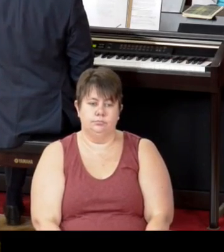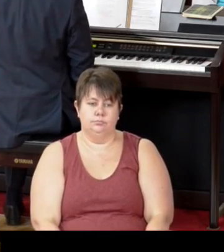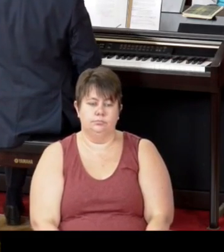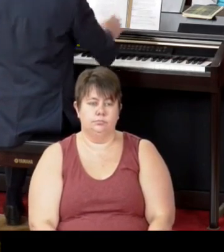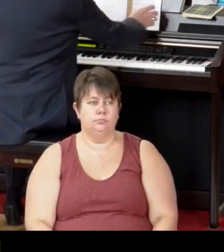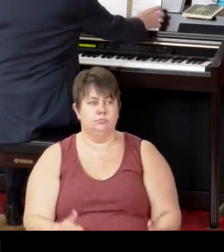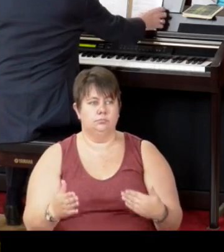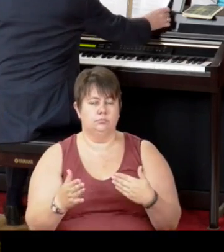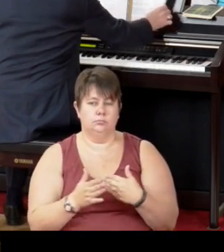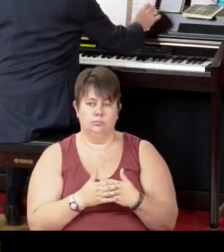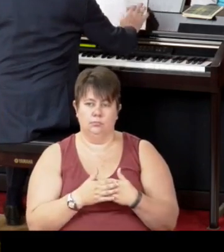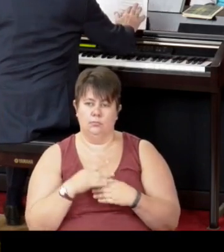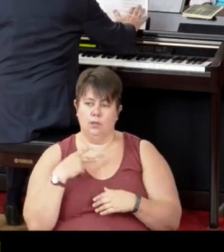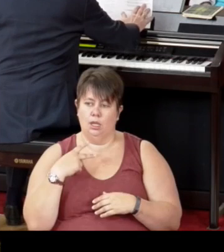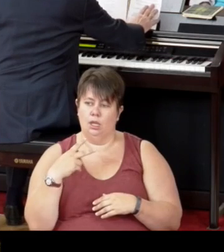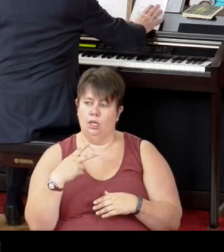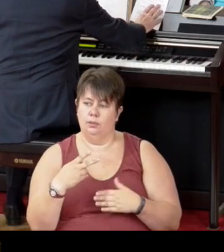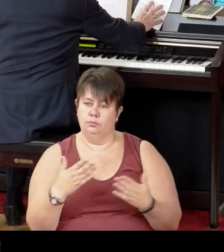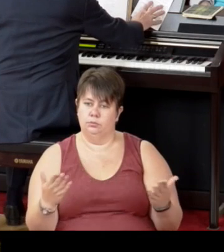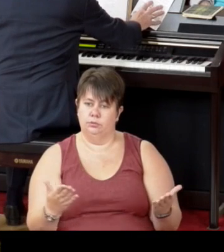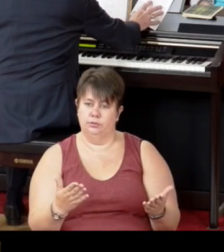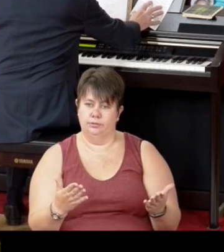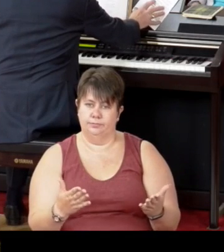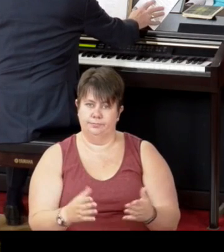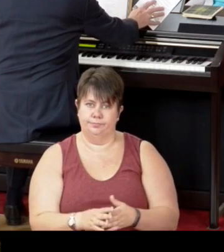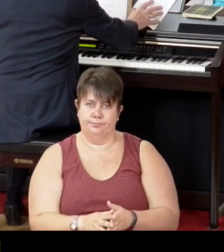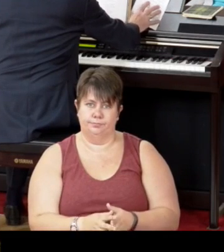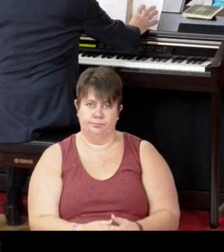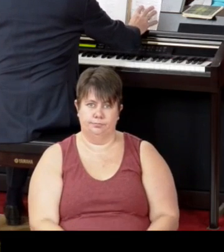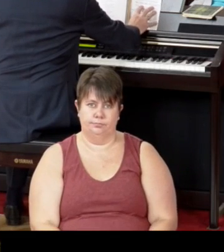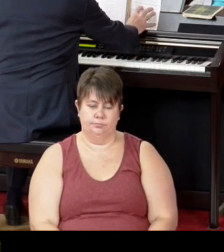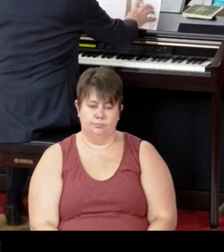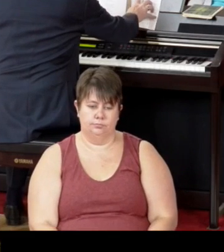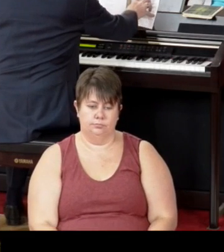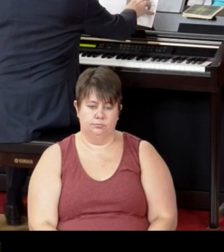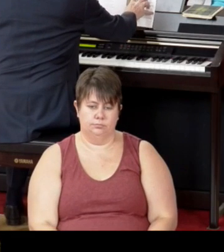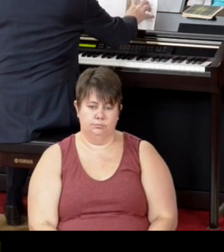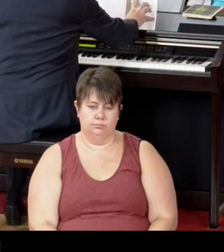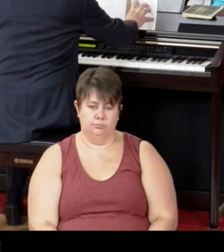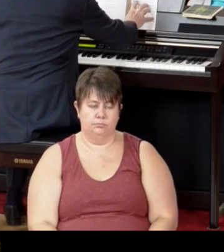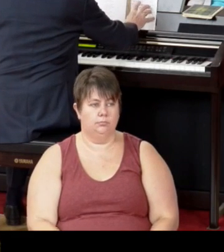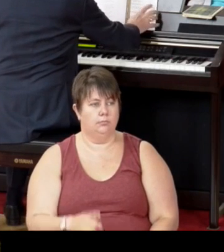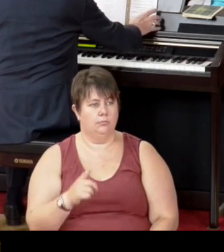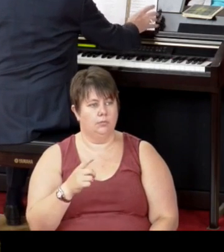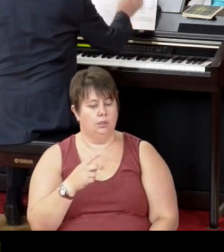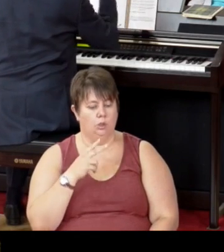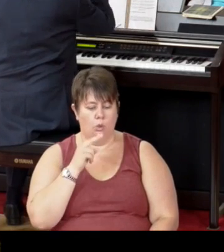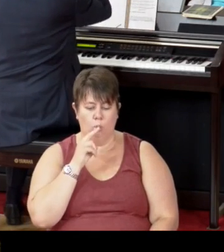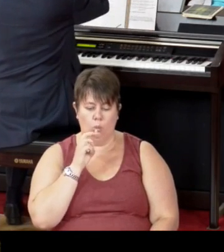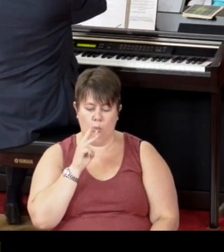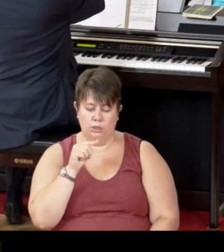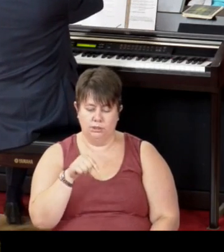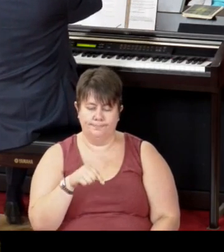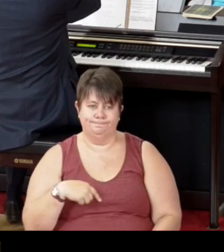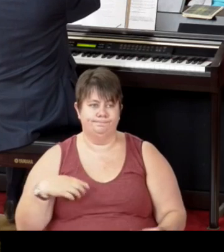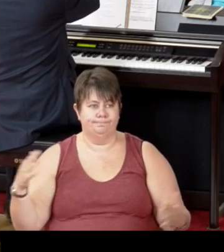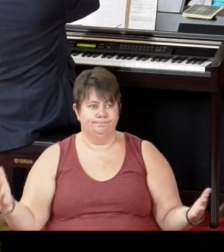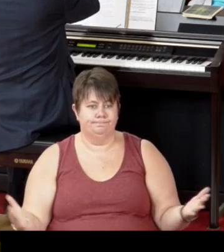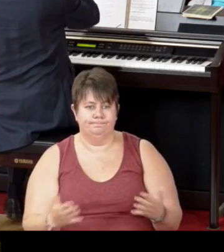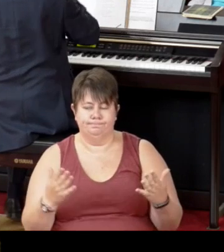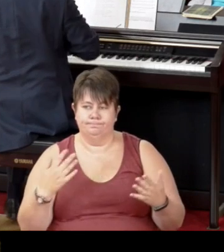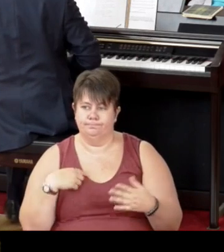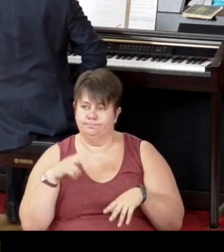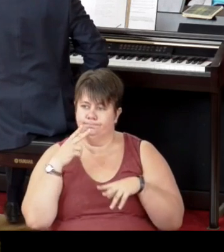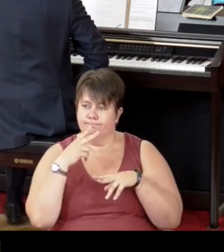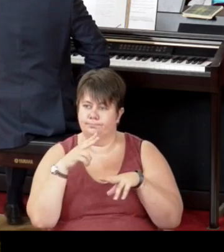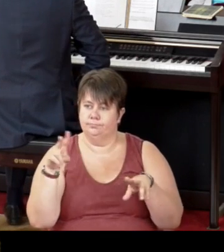Our closing hymn today, hymn number 543, is a hymn which encourages us to see Jesus as our light